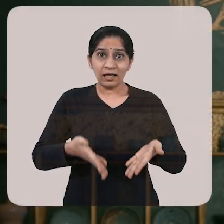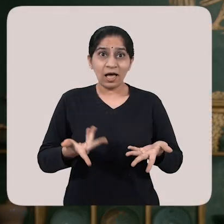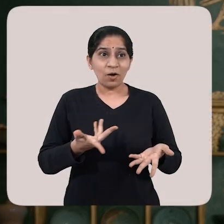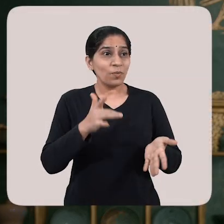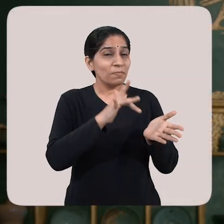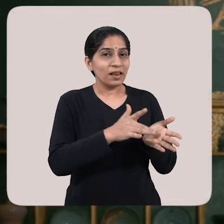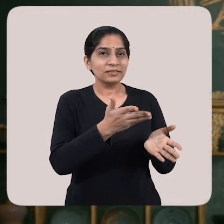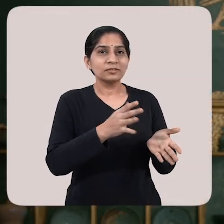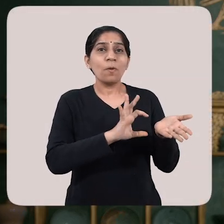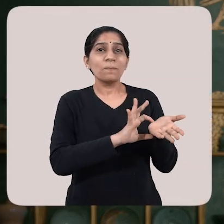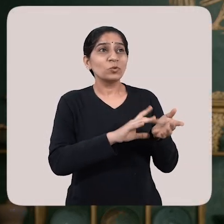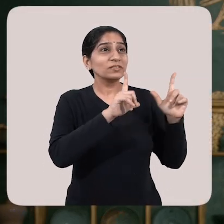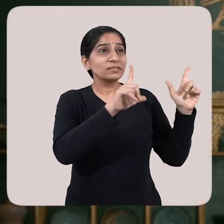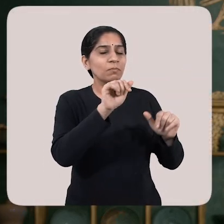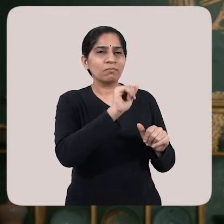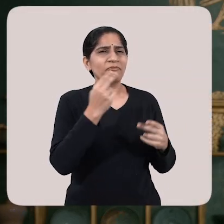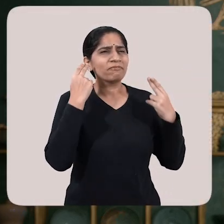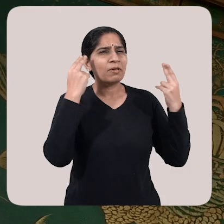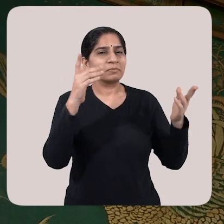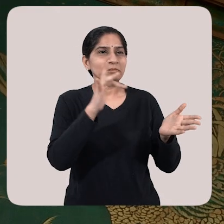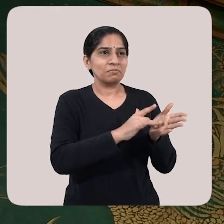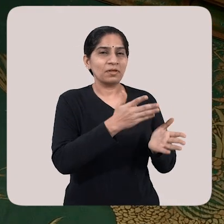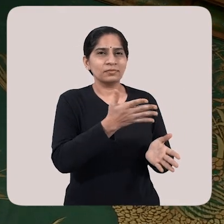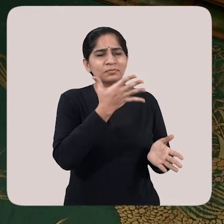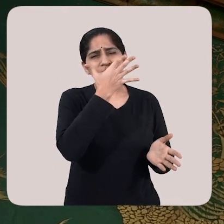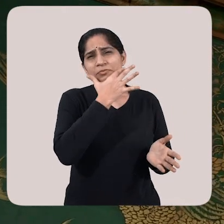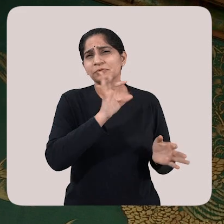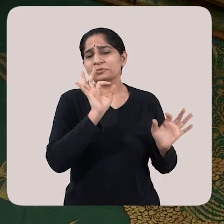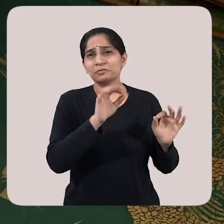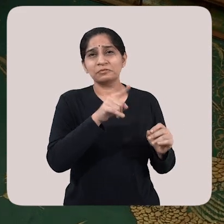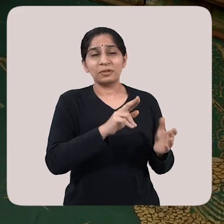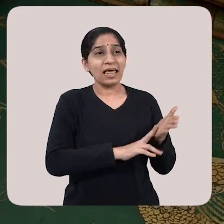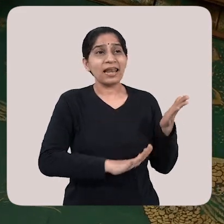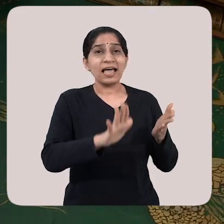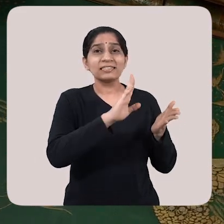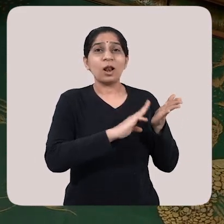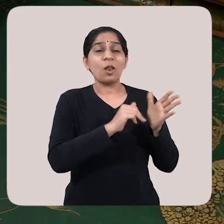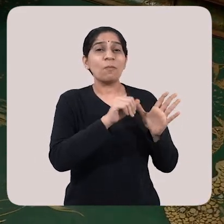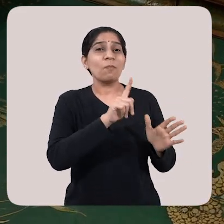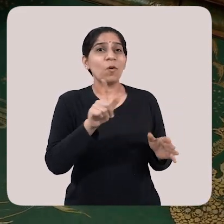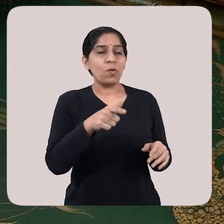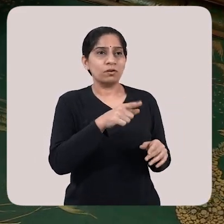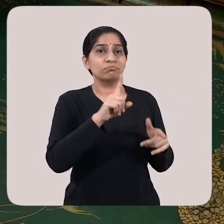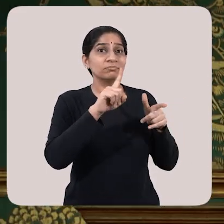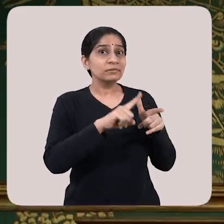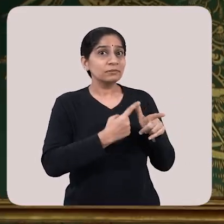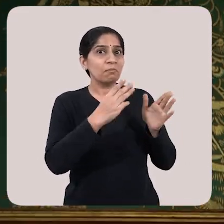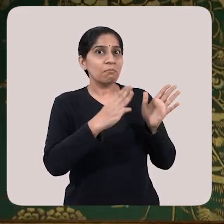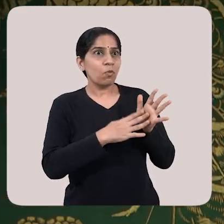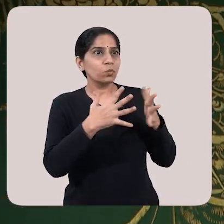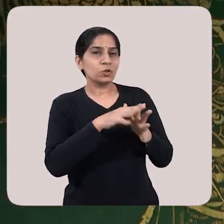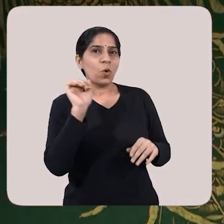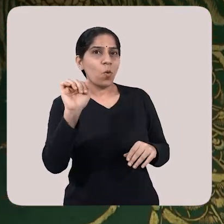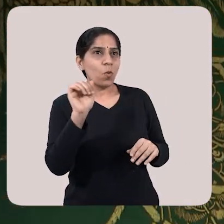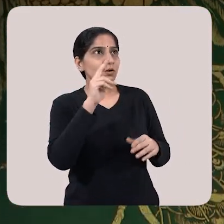We are standing here in the museum's most famous space and one of the most spectacular interiors on the National Mall, James